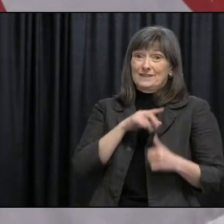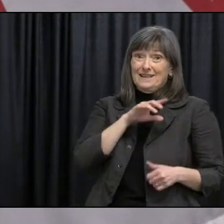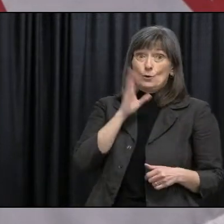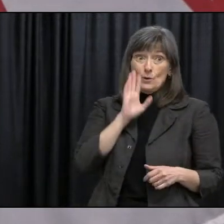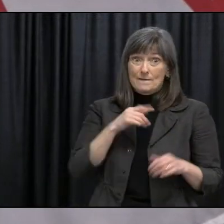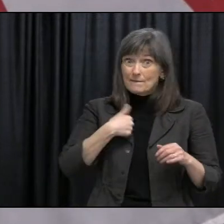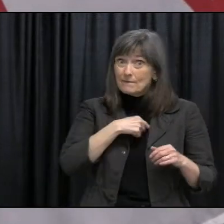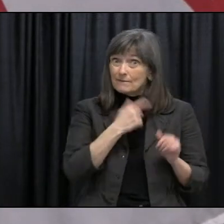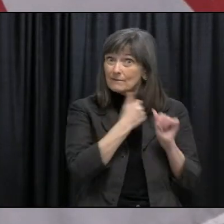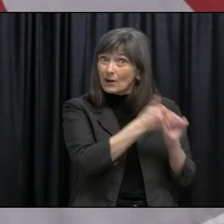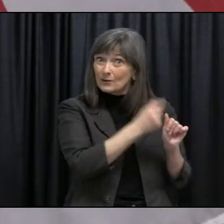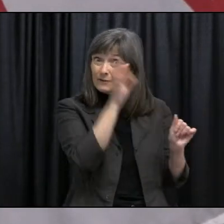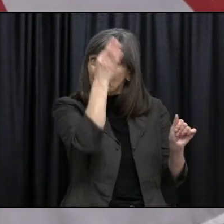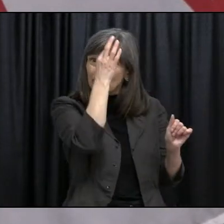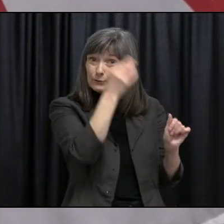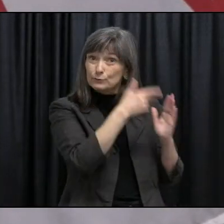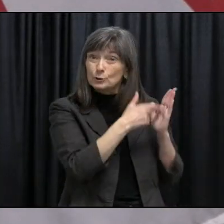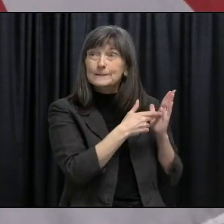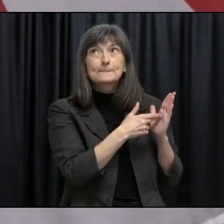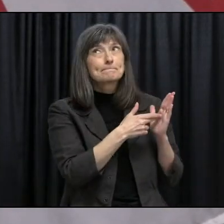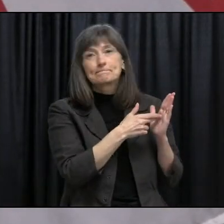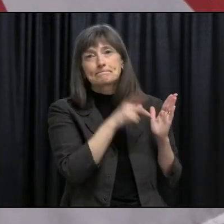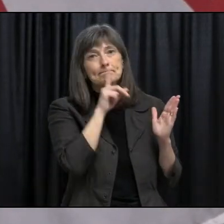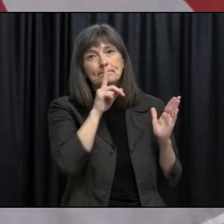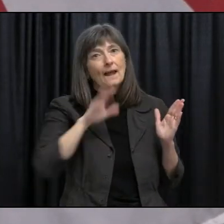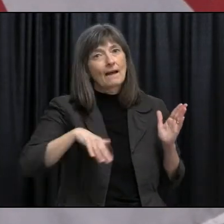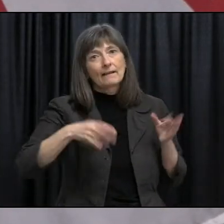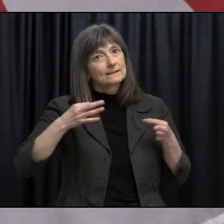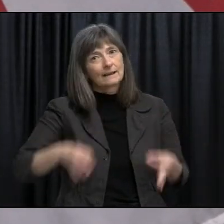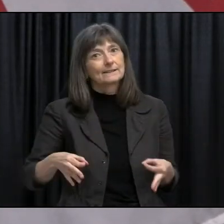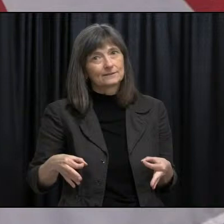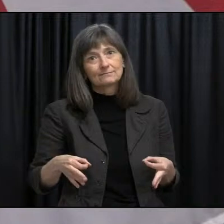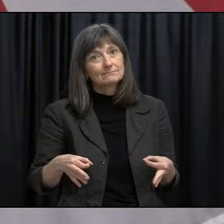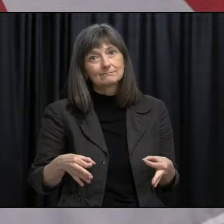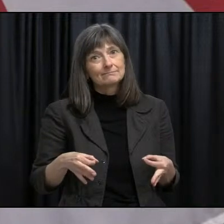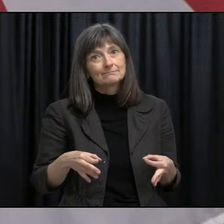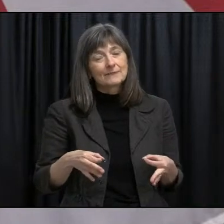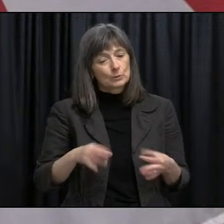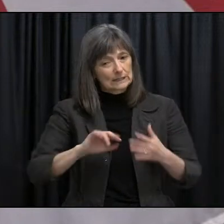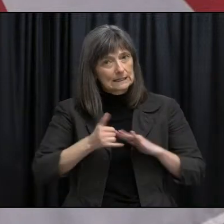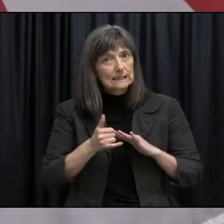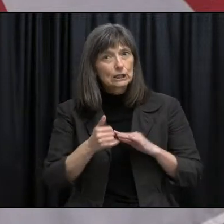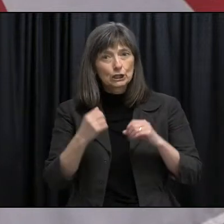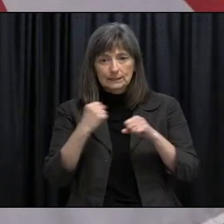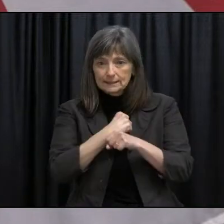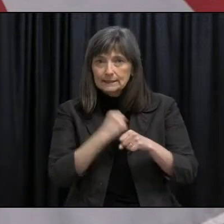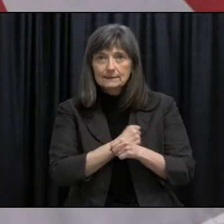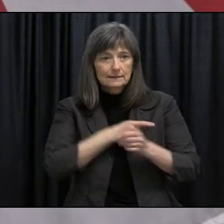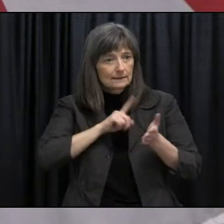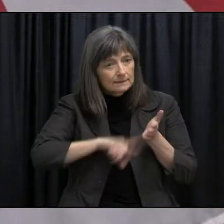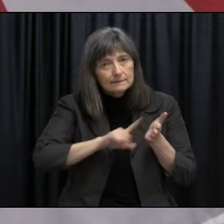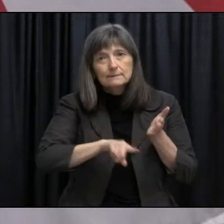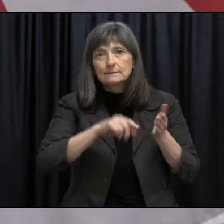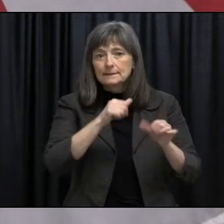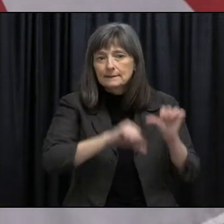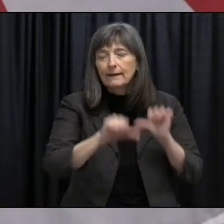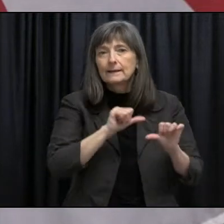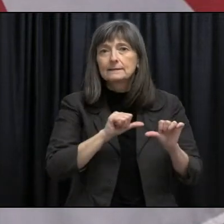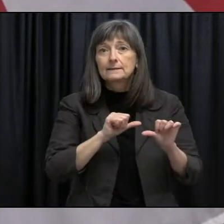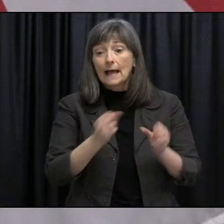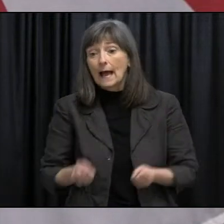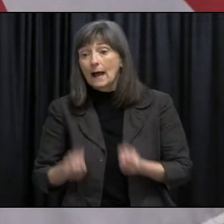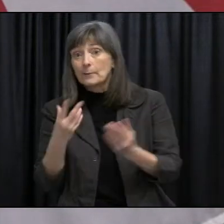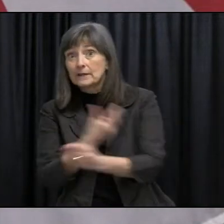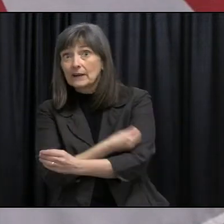yet. We're still working through the science, the epidemiology, and the rates of vaccination will, as the minister suggested,